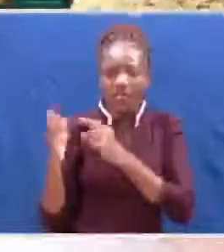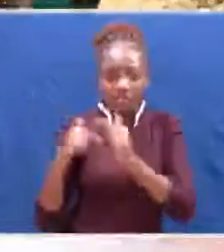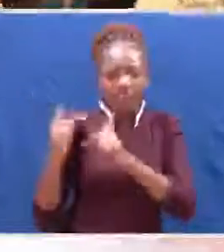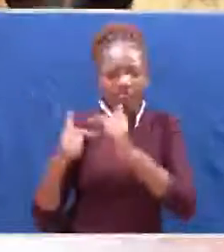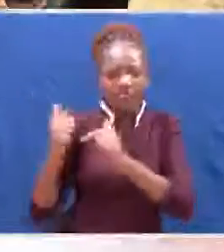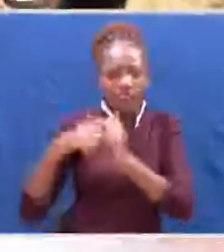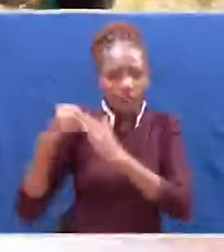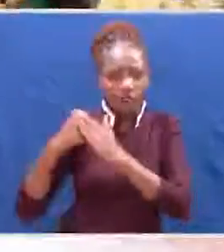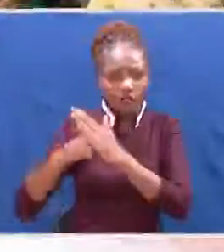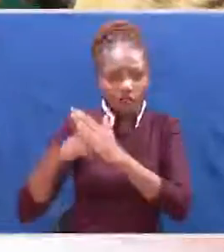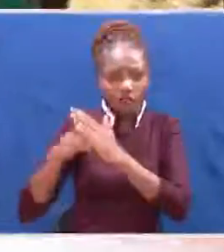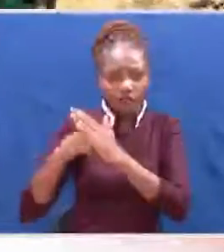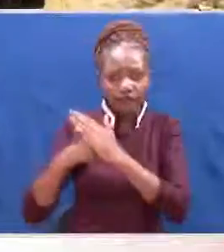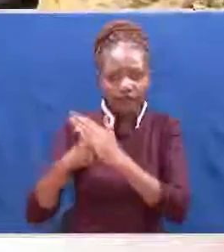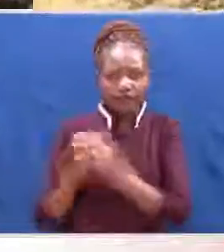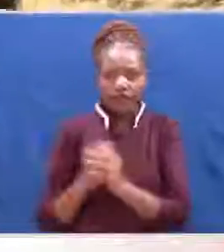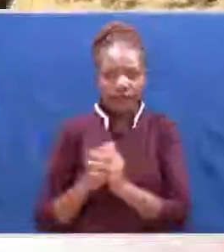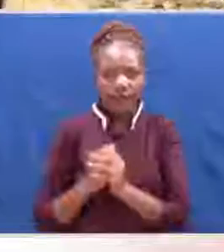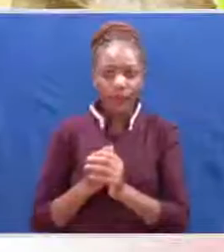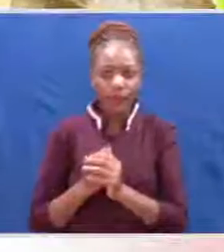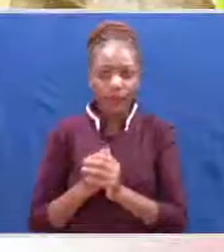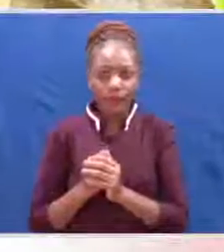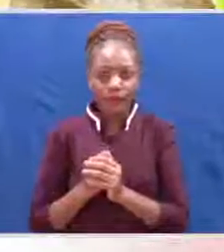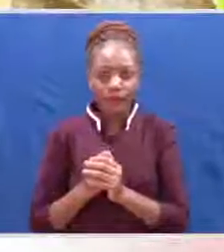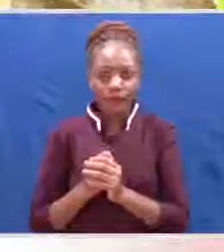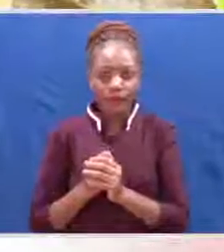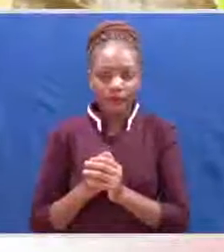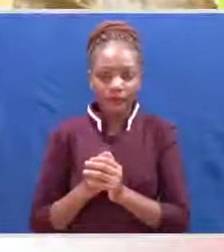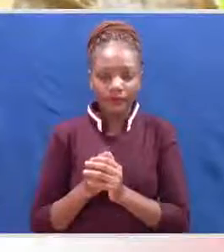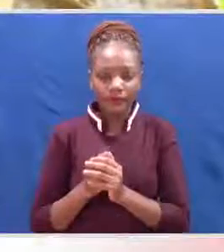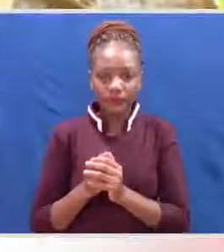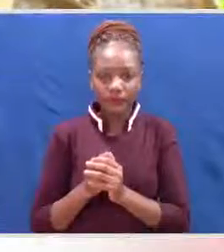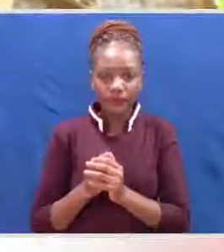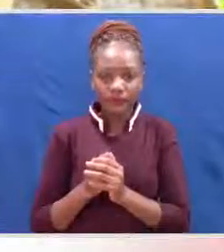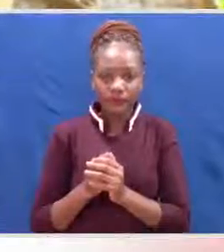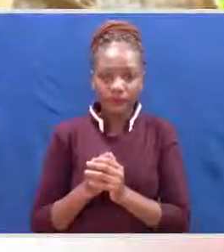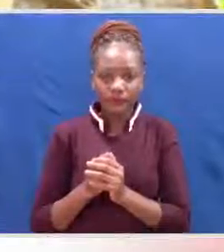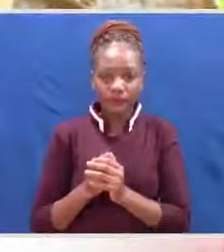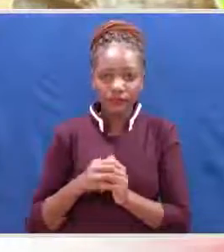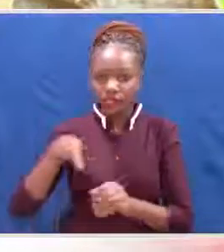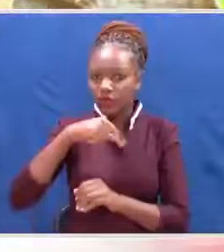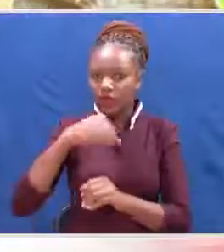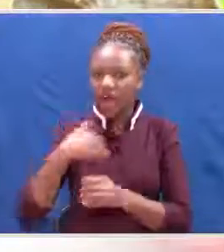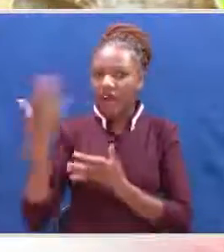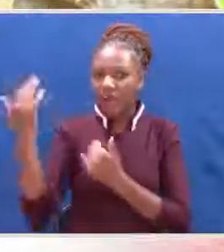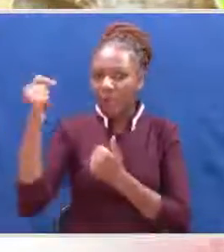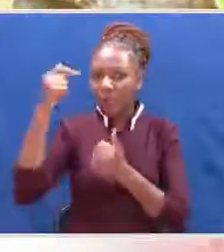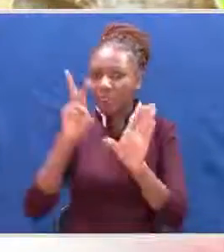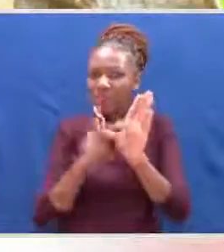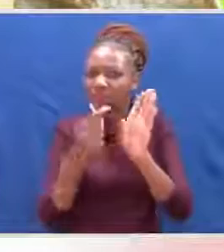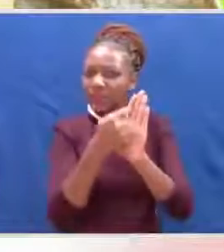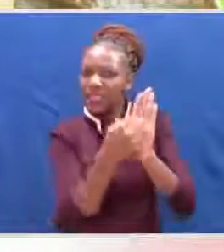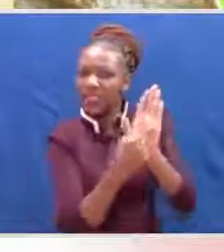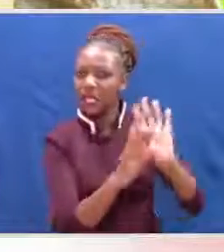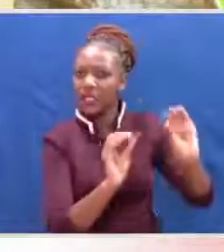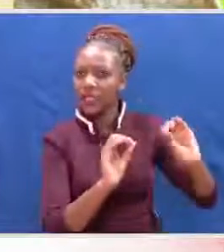before being snapped up by Rush Football Club. Tulikuwa na vile matumaini ya kucheza ligi, yani tulikuwa na